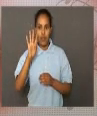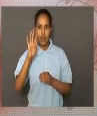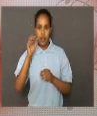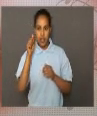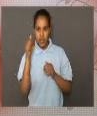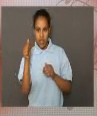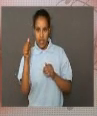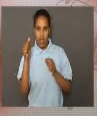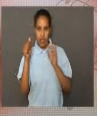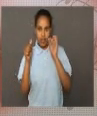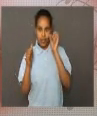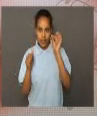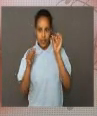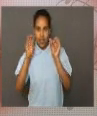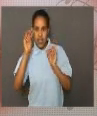atm